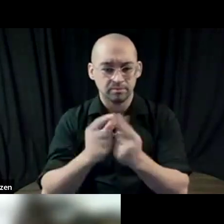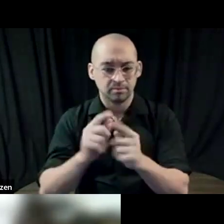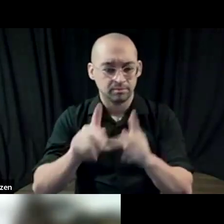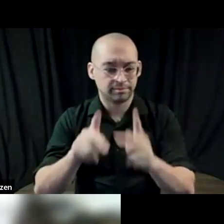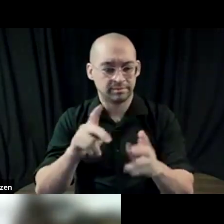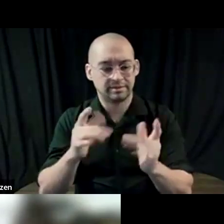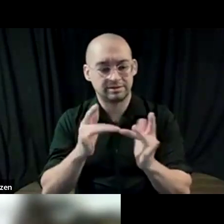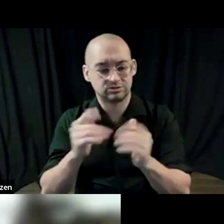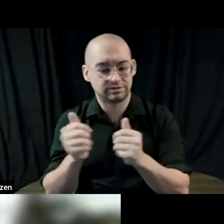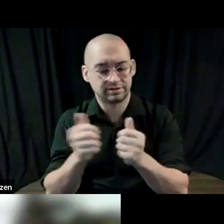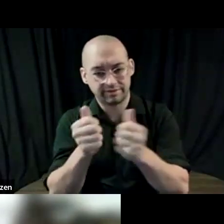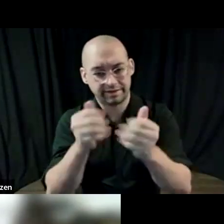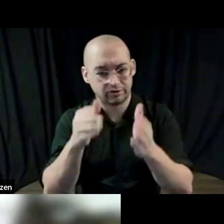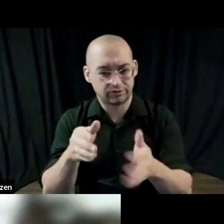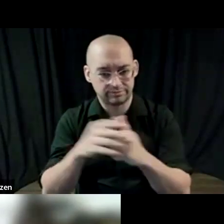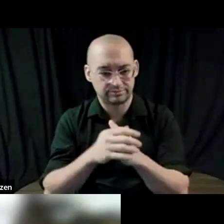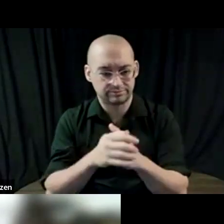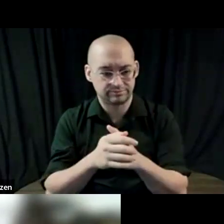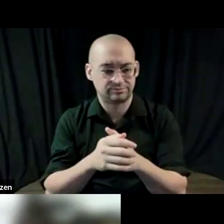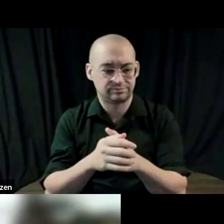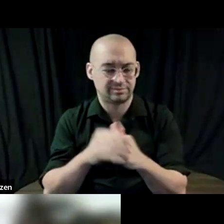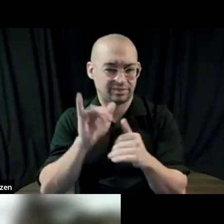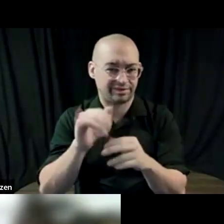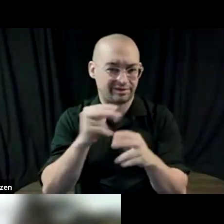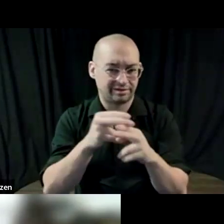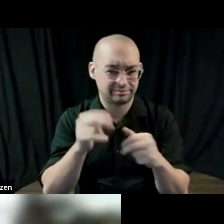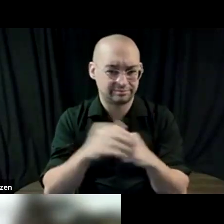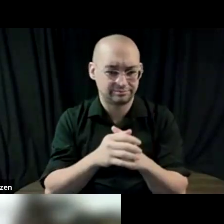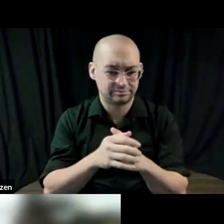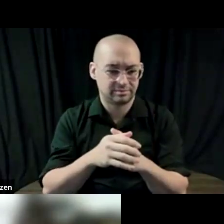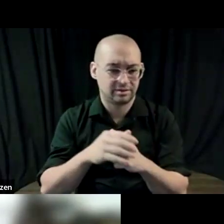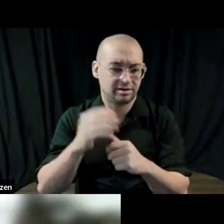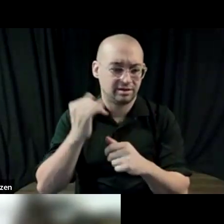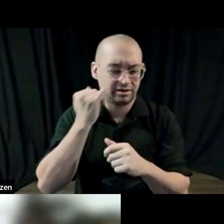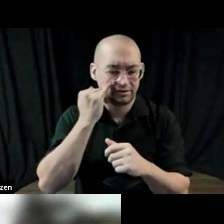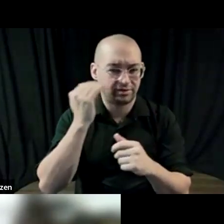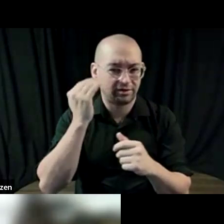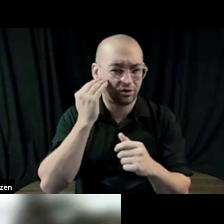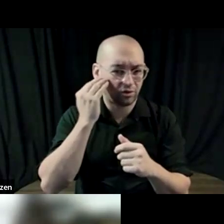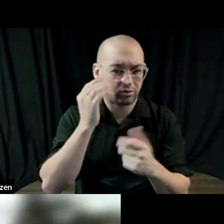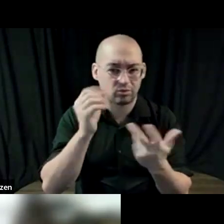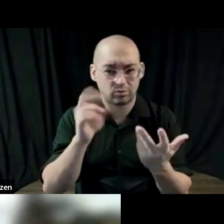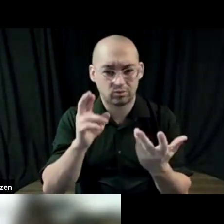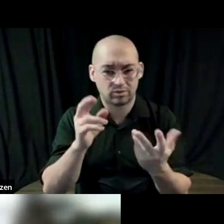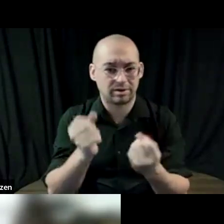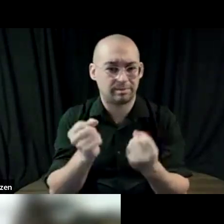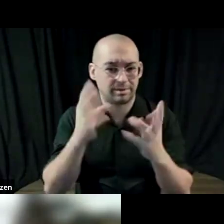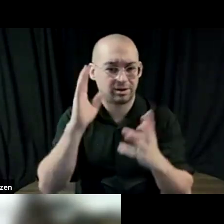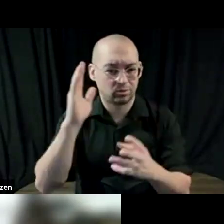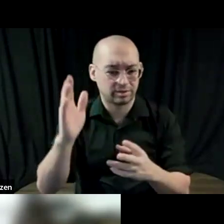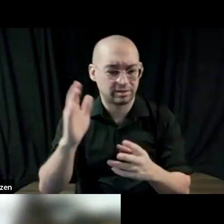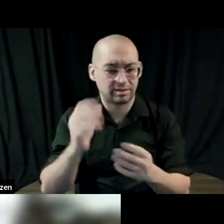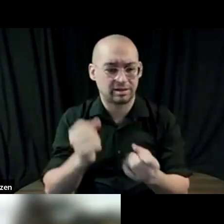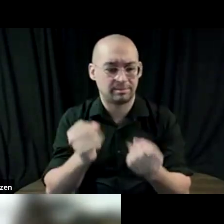the exact name. Unless I know what that program is and how many they're going to be and how